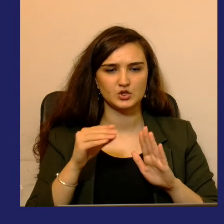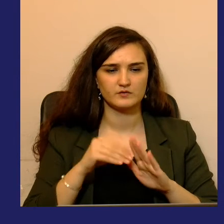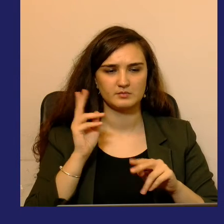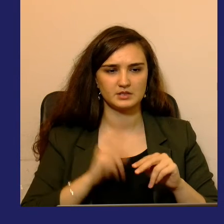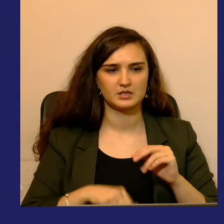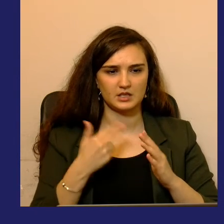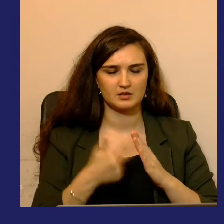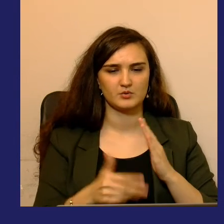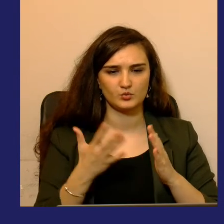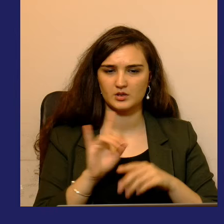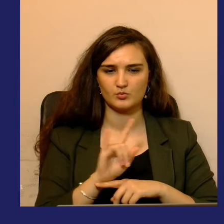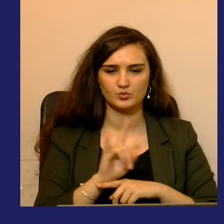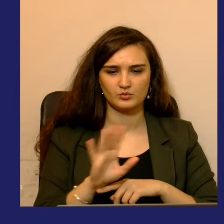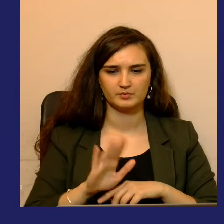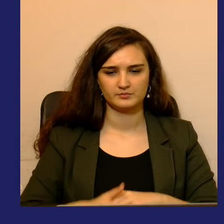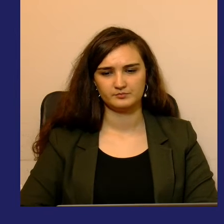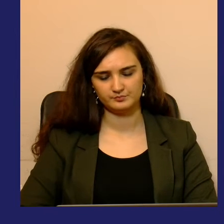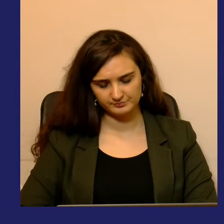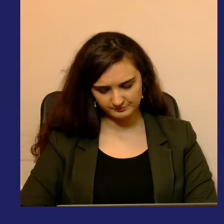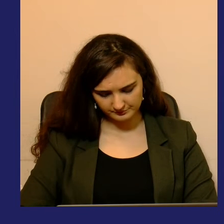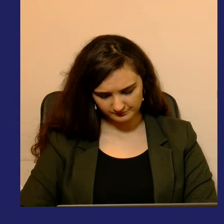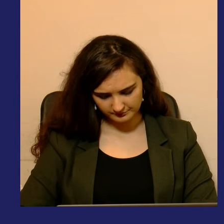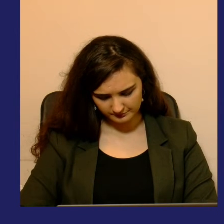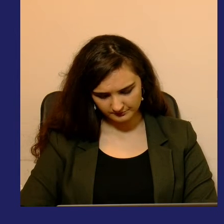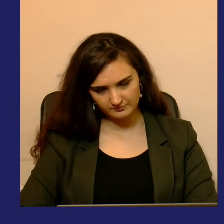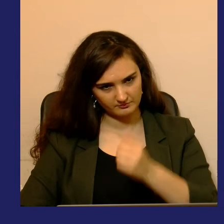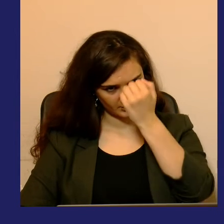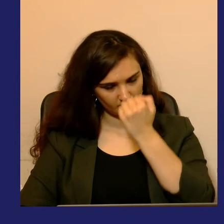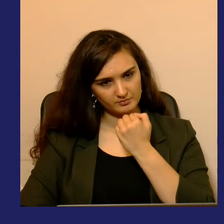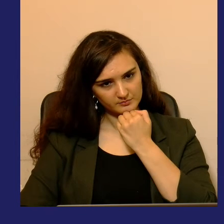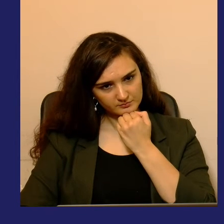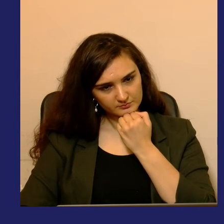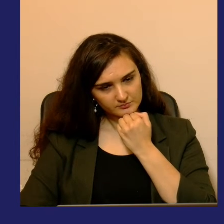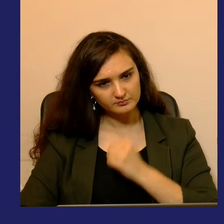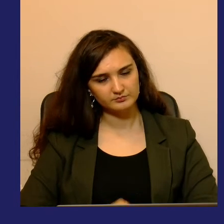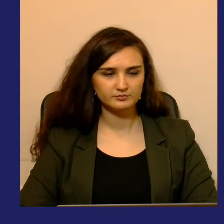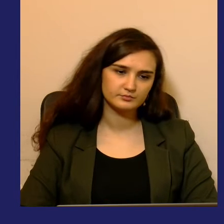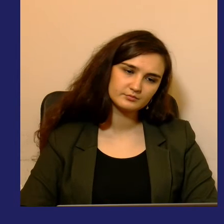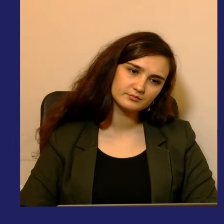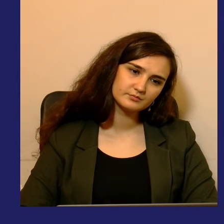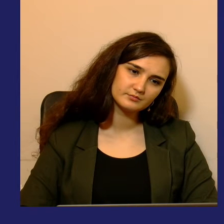Thank you. It sounds like a good opportunity for a researching incumbency advantages of pro